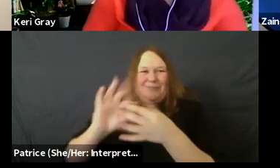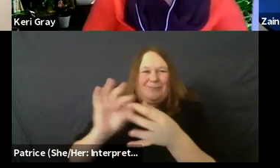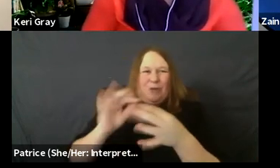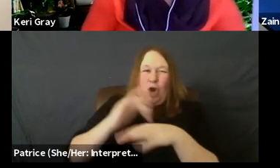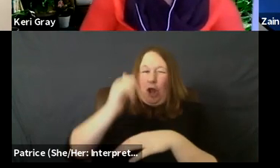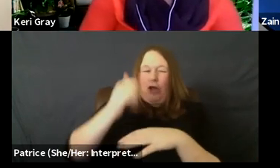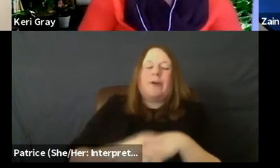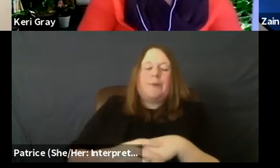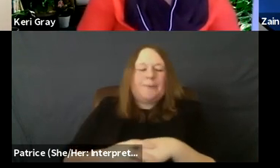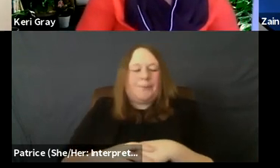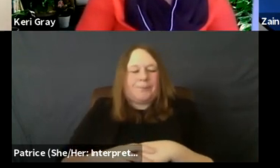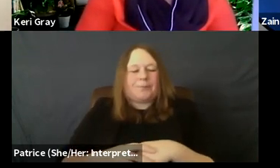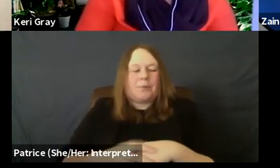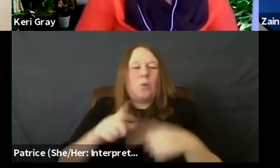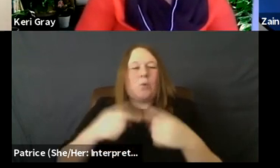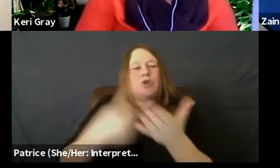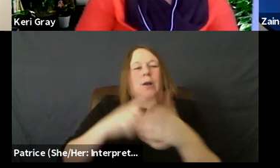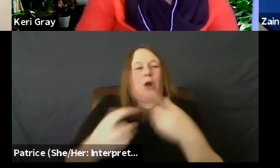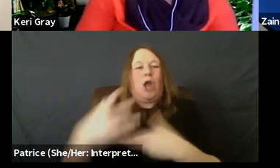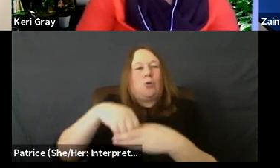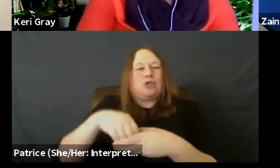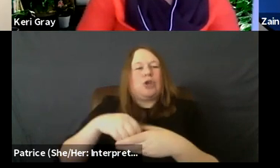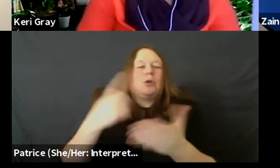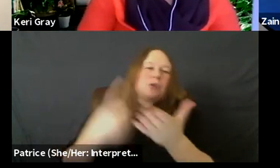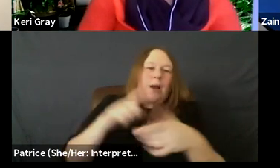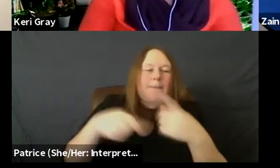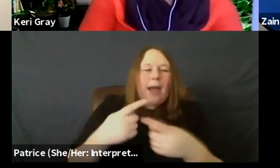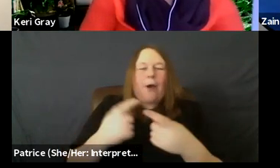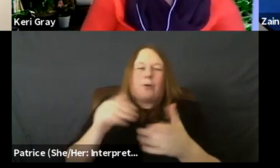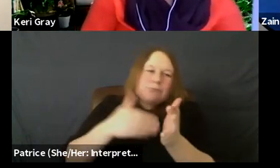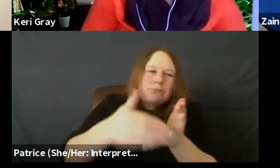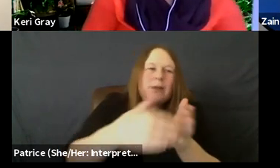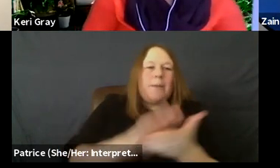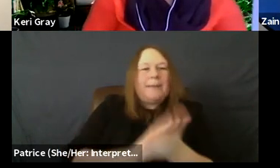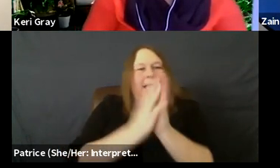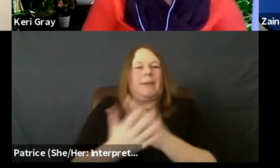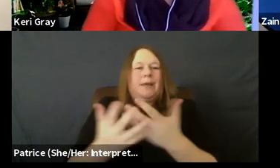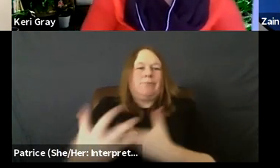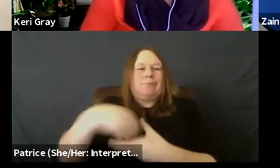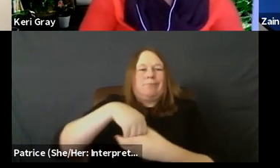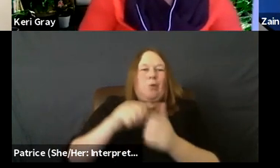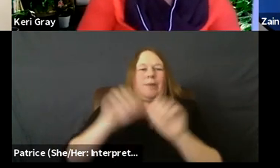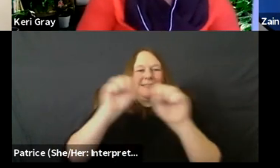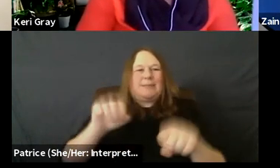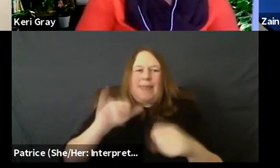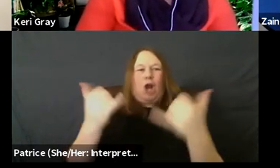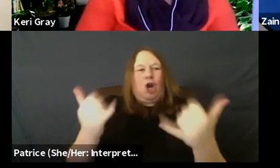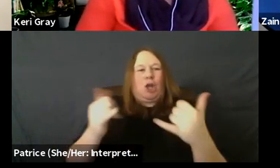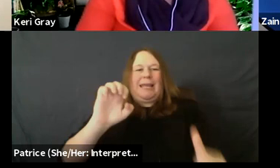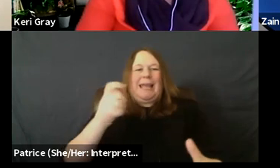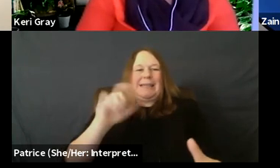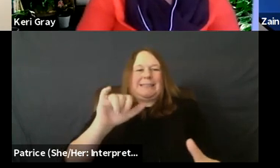on was when we talk about inclusion, we're frequently talking about becoming included in the system that currently